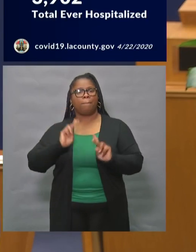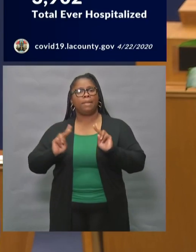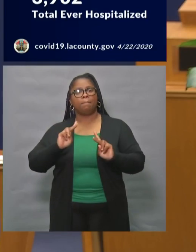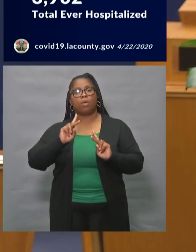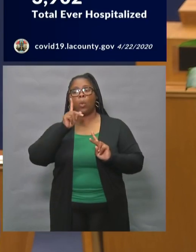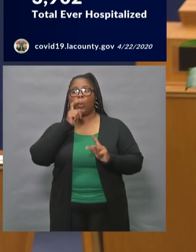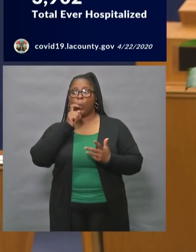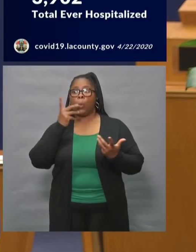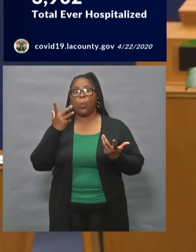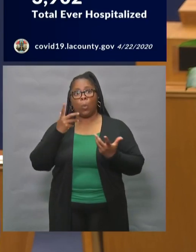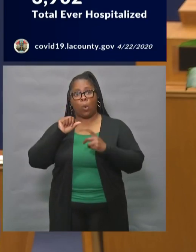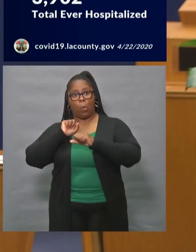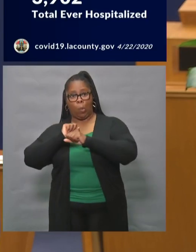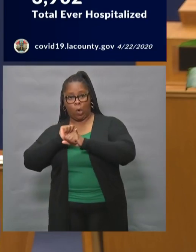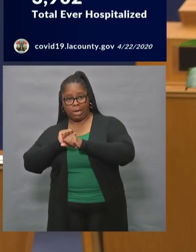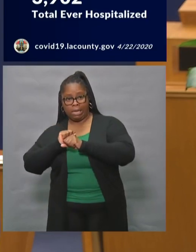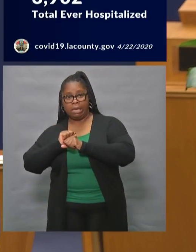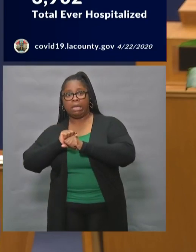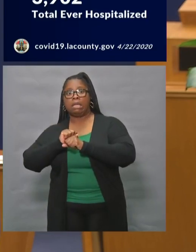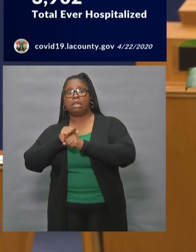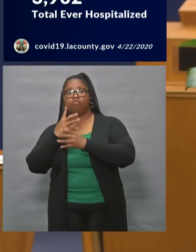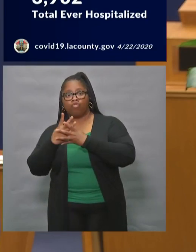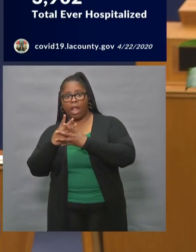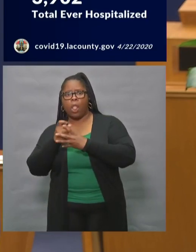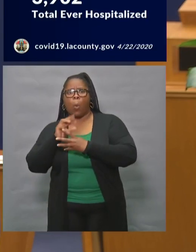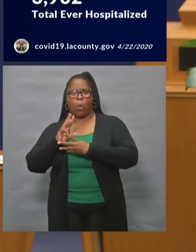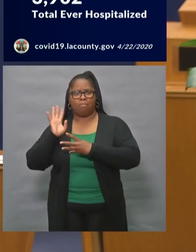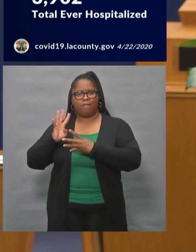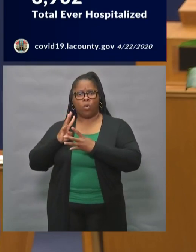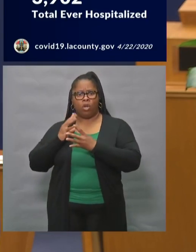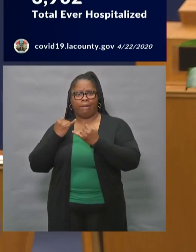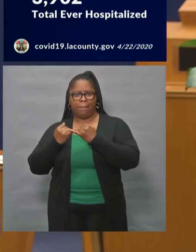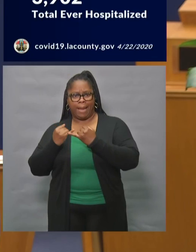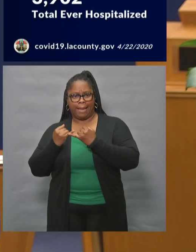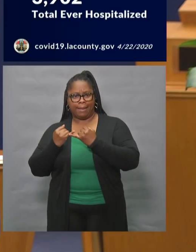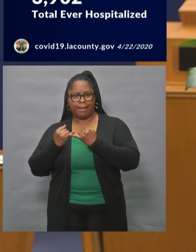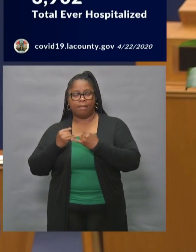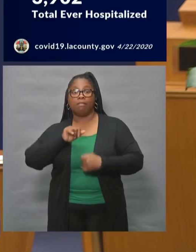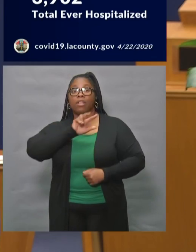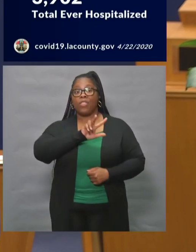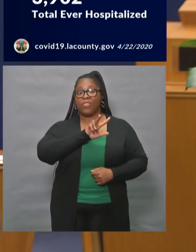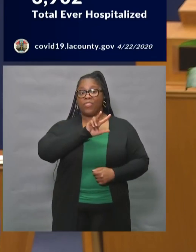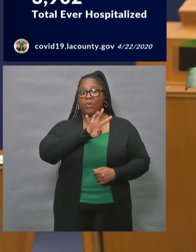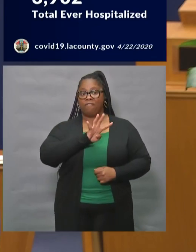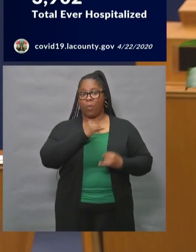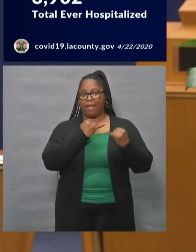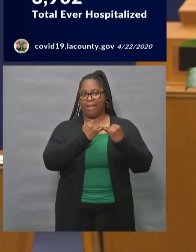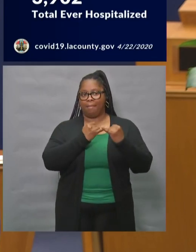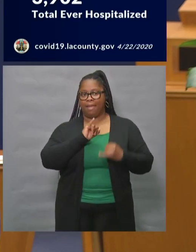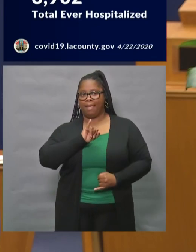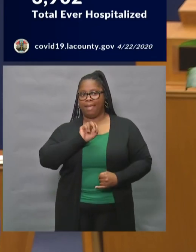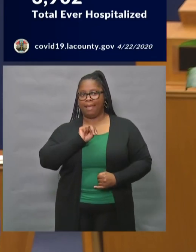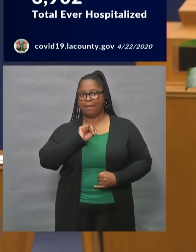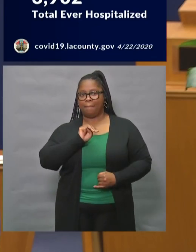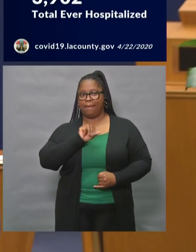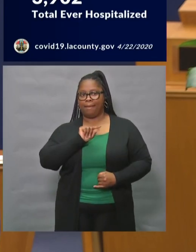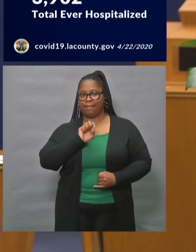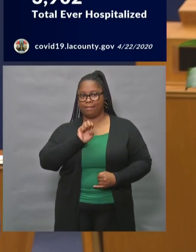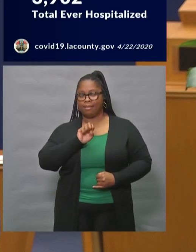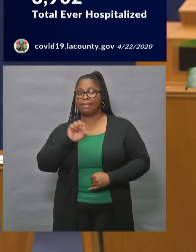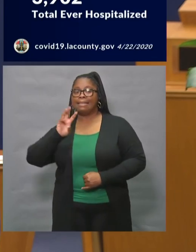either working or incarcerated in our jail facilities. This includes 34 inmates and 62 staff. The